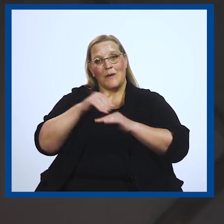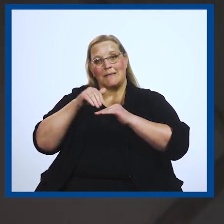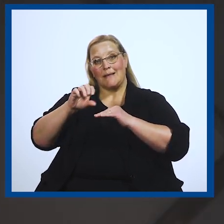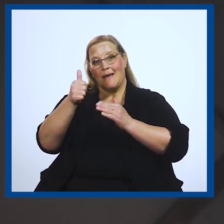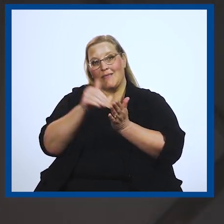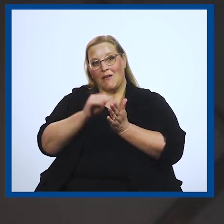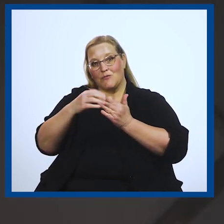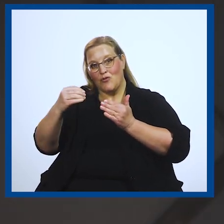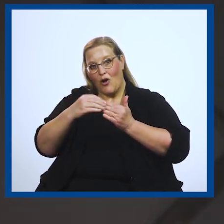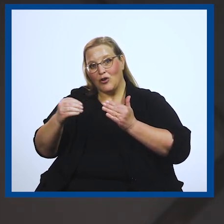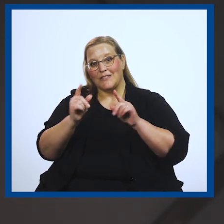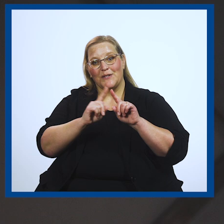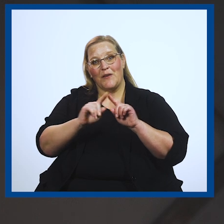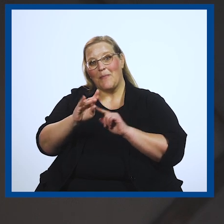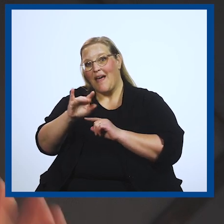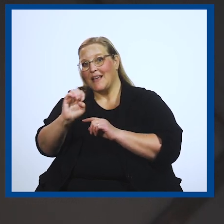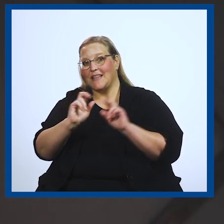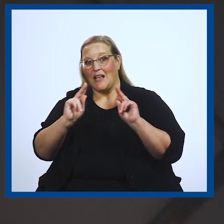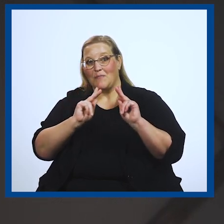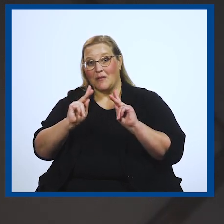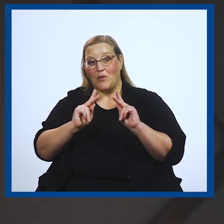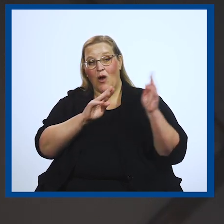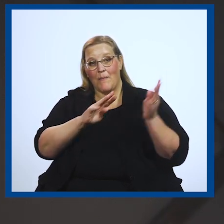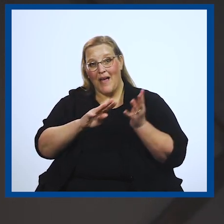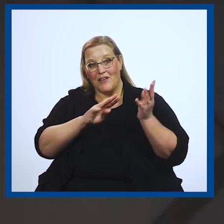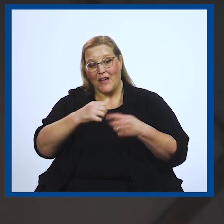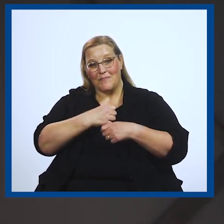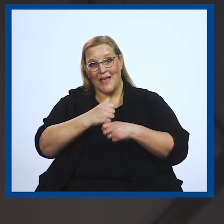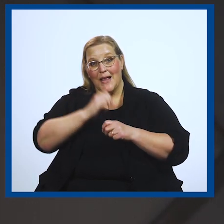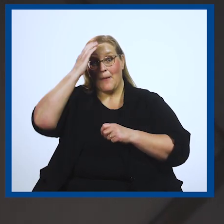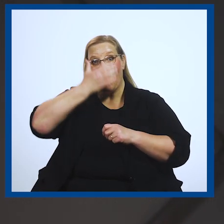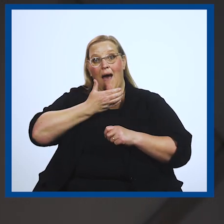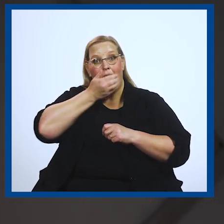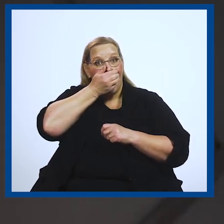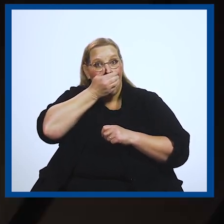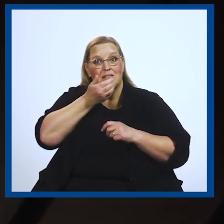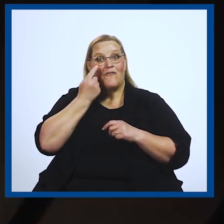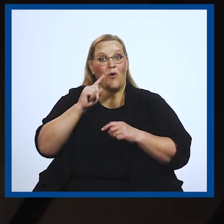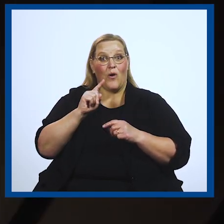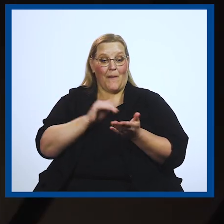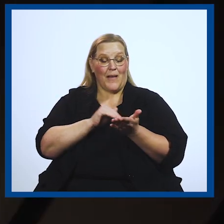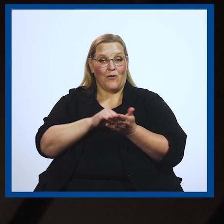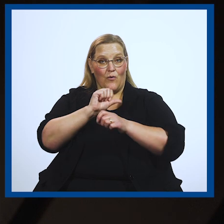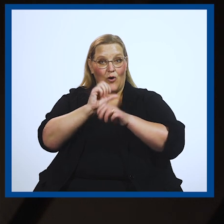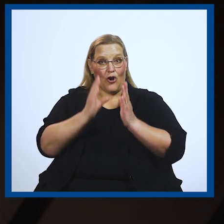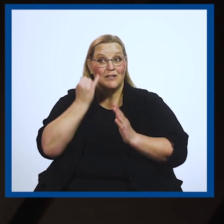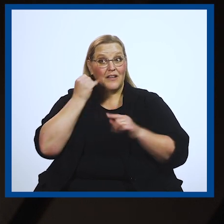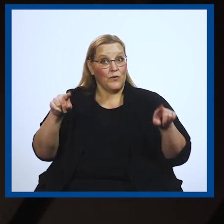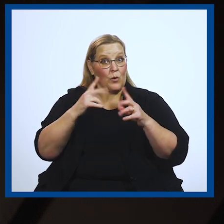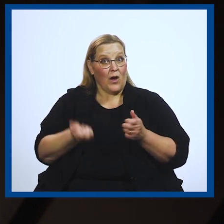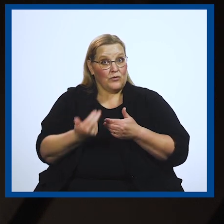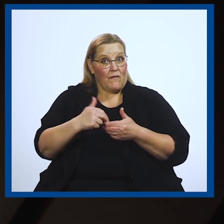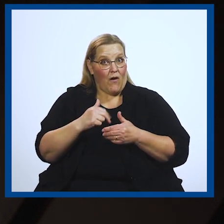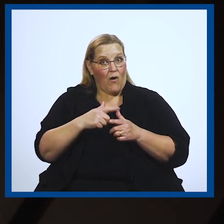people who have started manufacturing masks for our frontline medical workers. If you want to get involved in that,